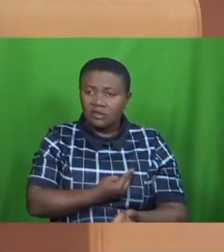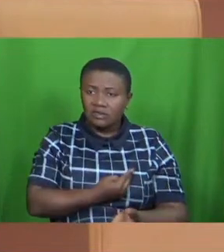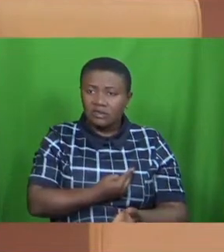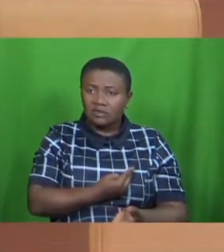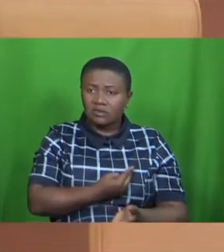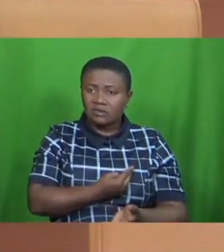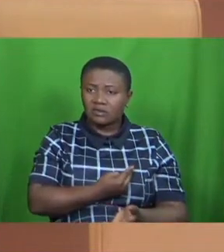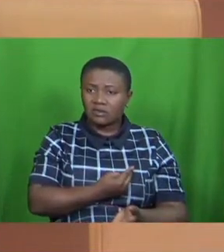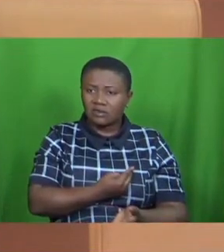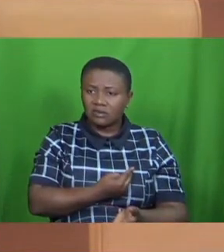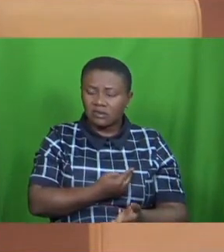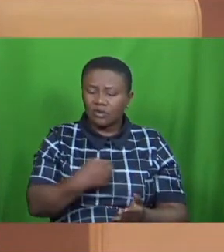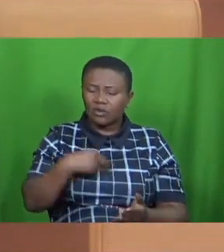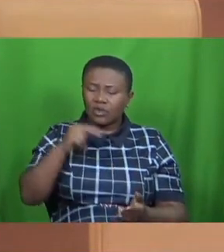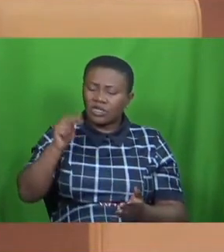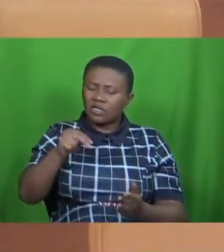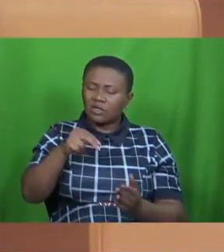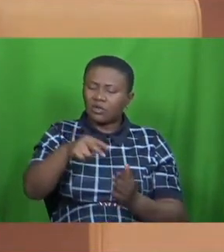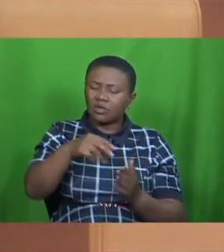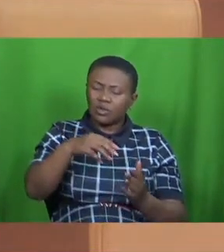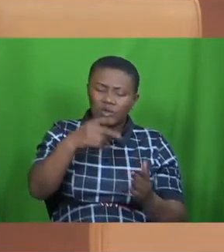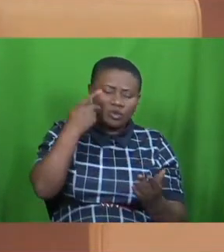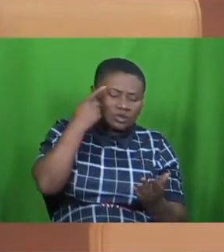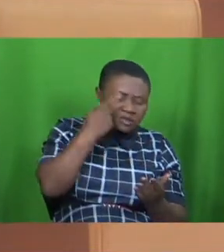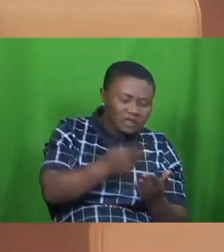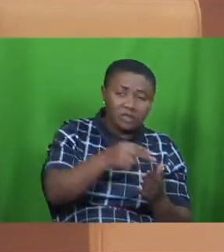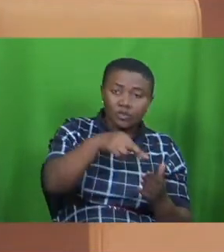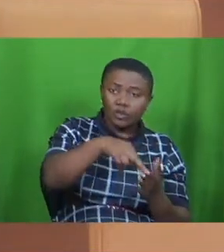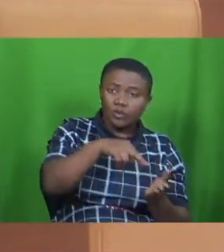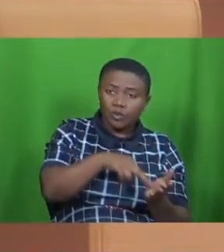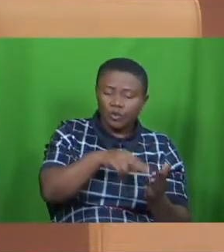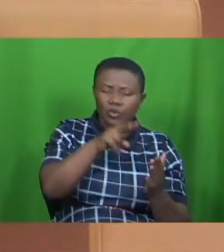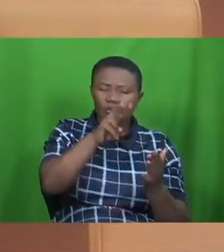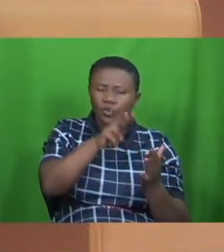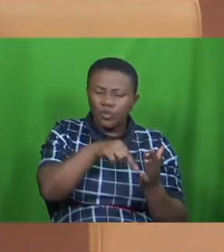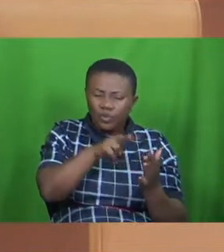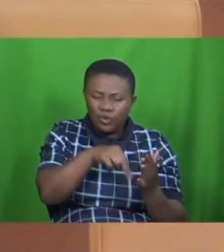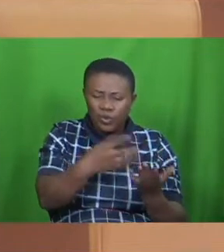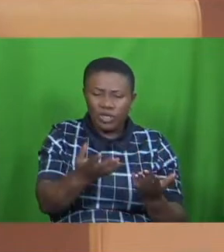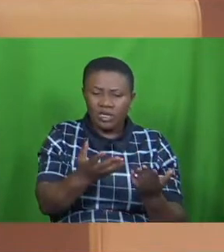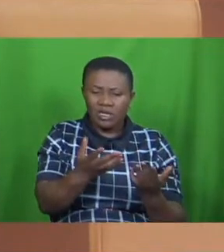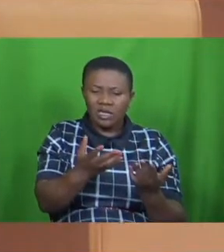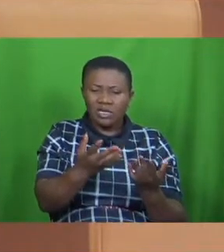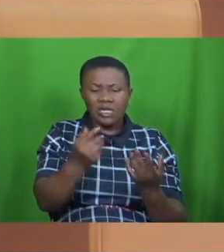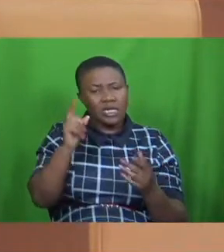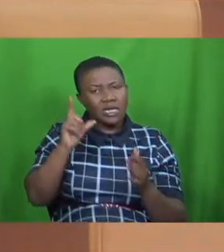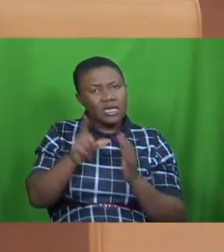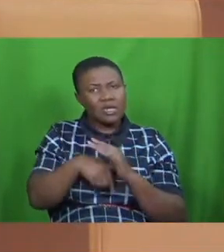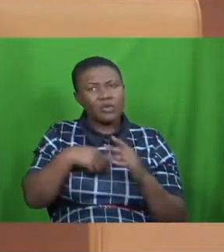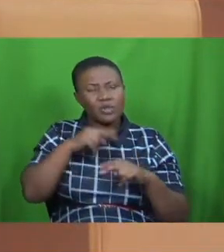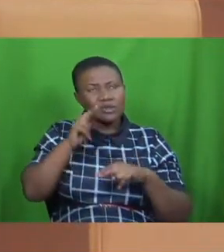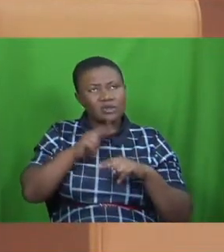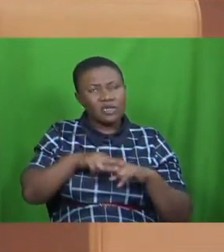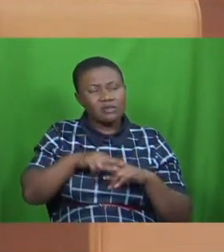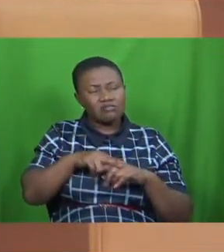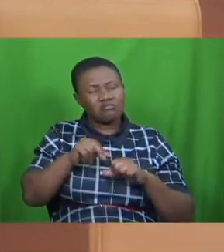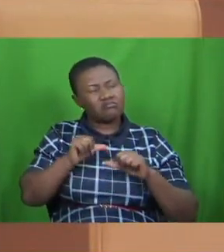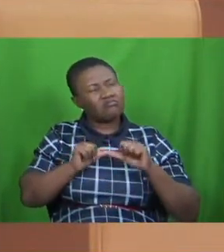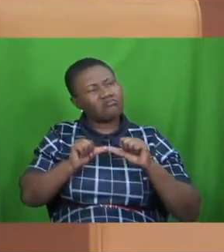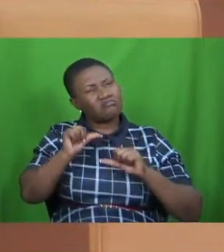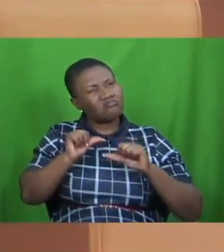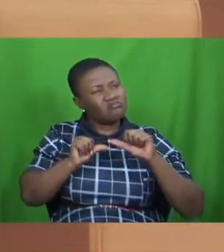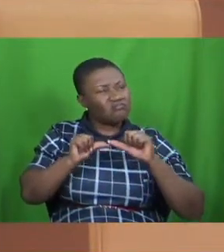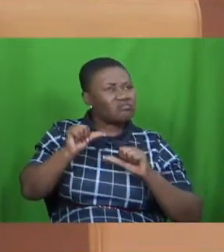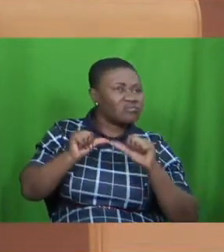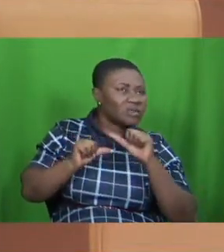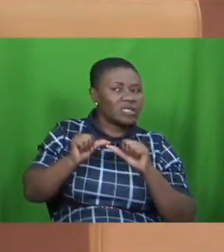reports, read them, analyze them, and perhaps even do research so that we can properly contribute. So, Mr.